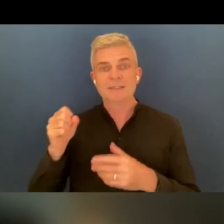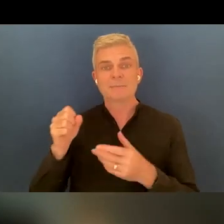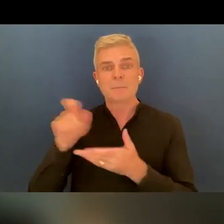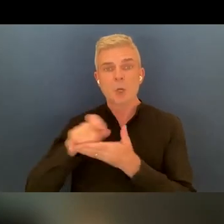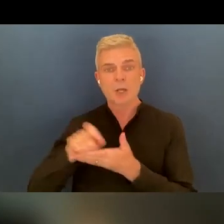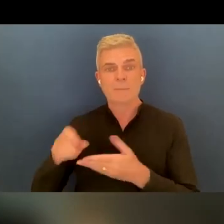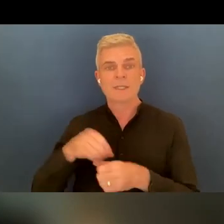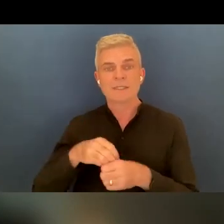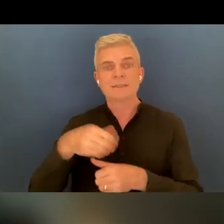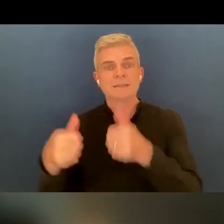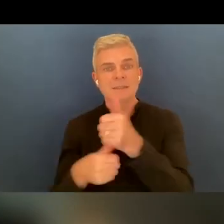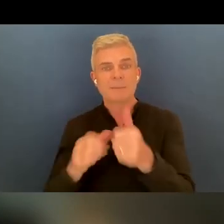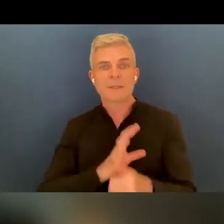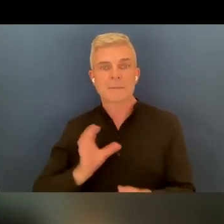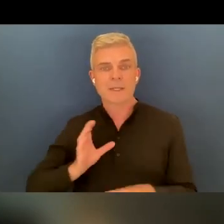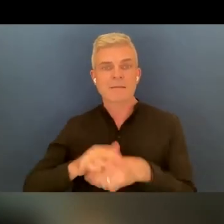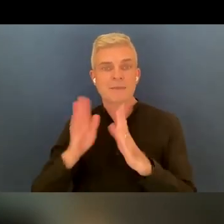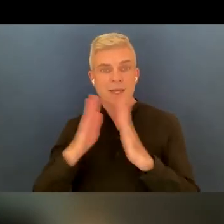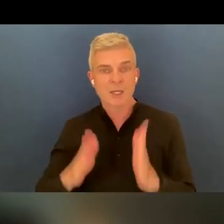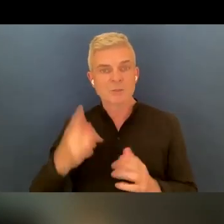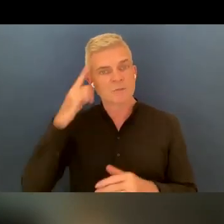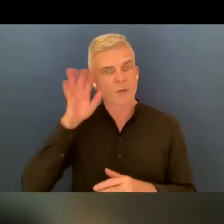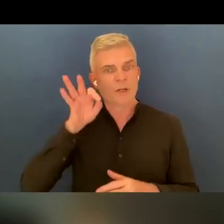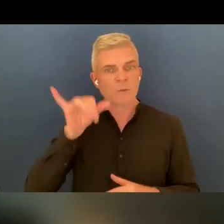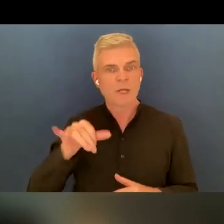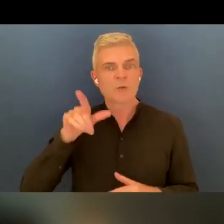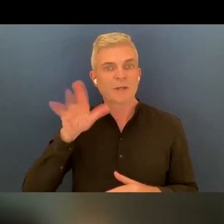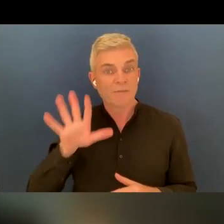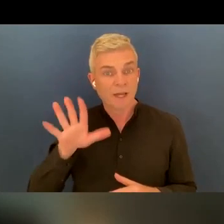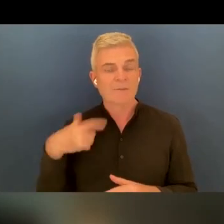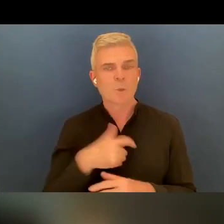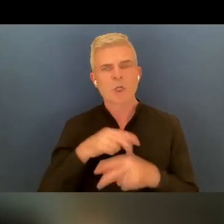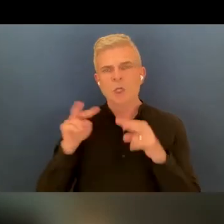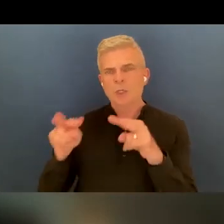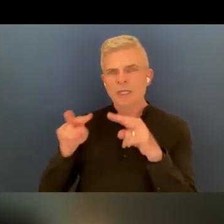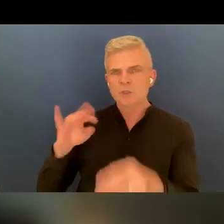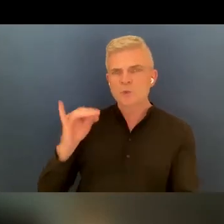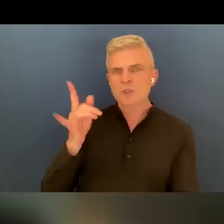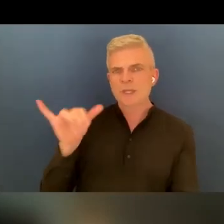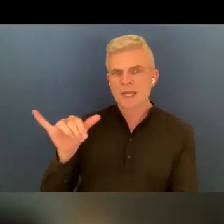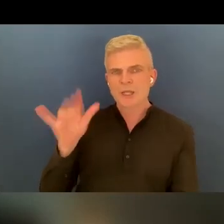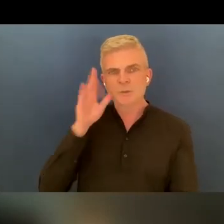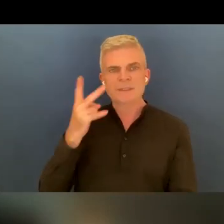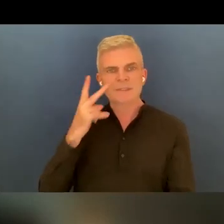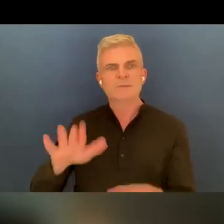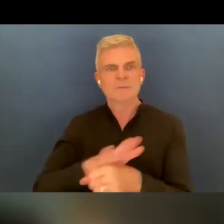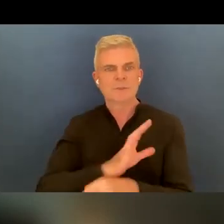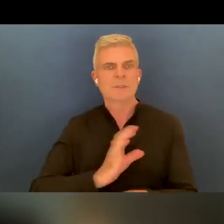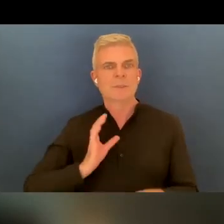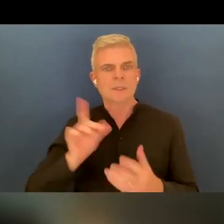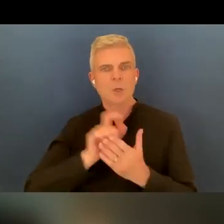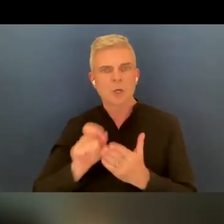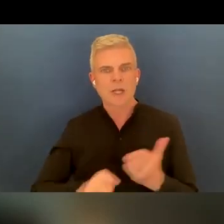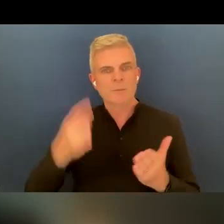on the House side for FY25. If we're looking into July, we'll see the full committee markup on the House side scheduled